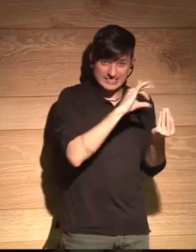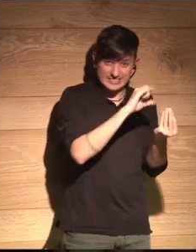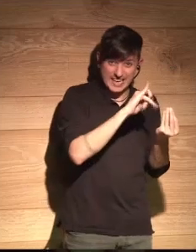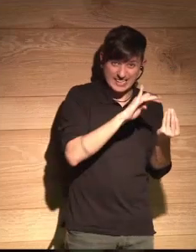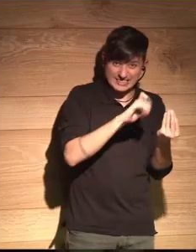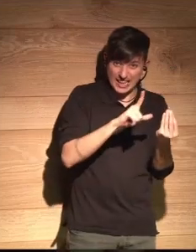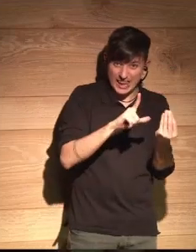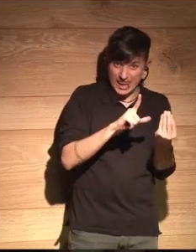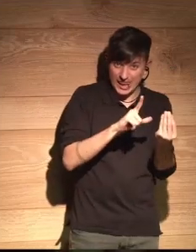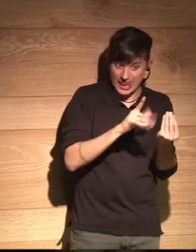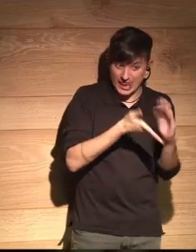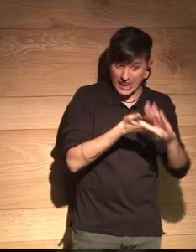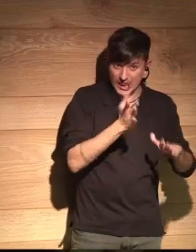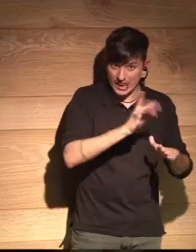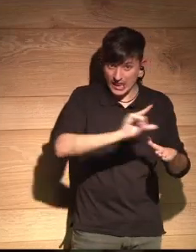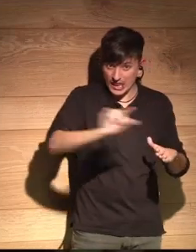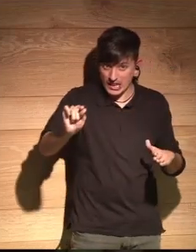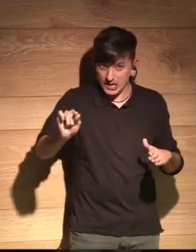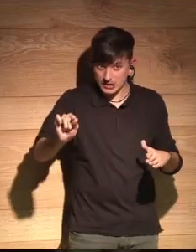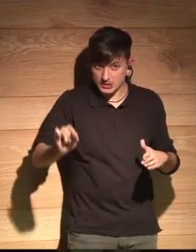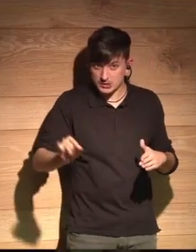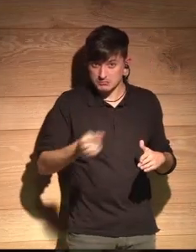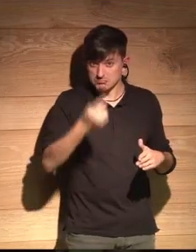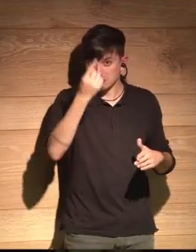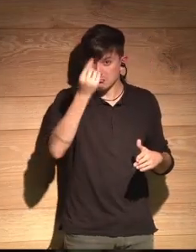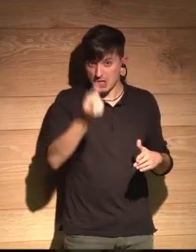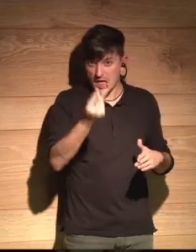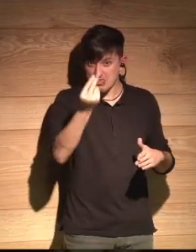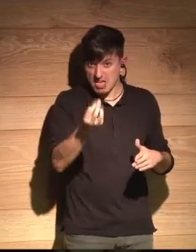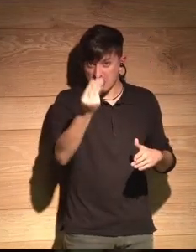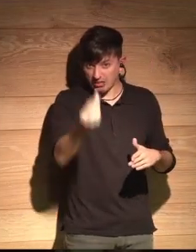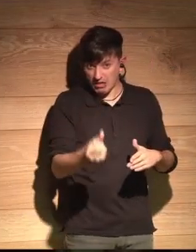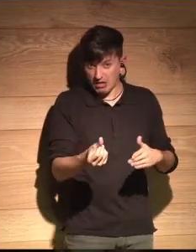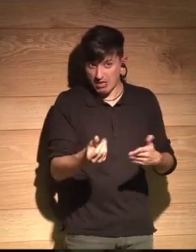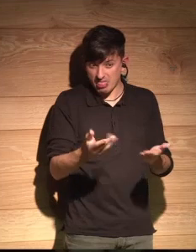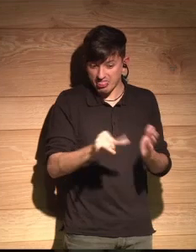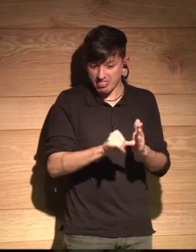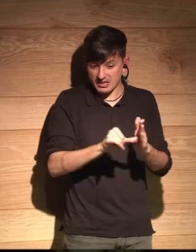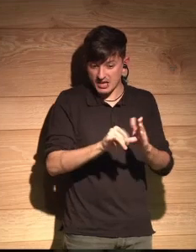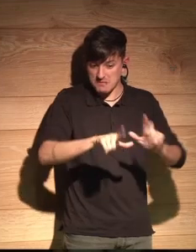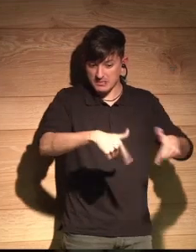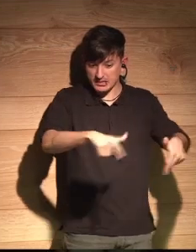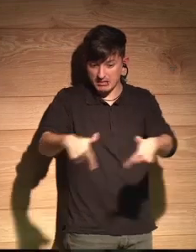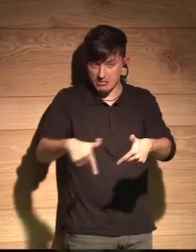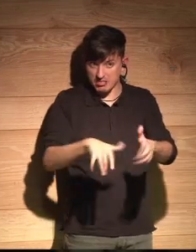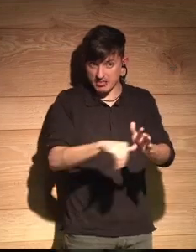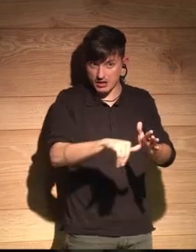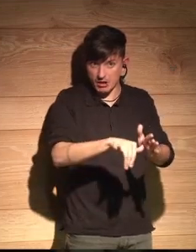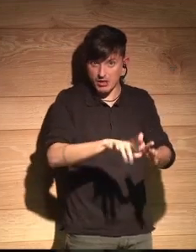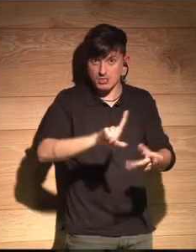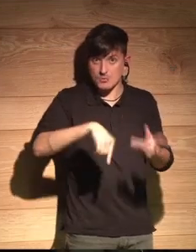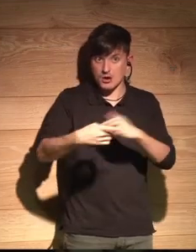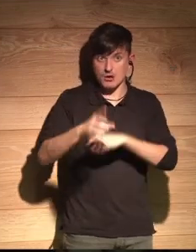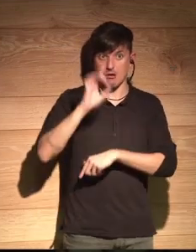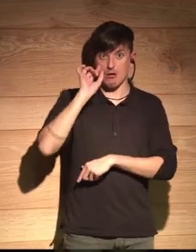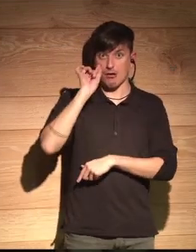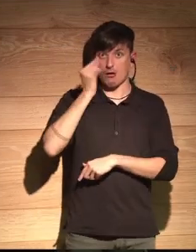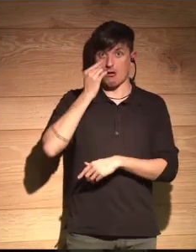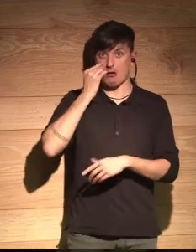couple of days, you see some of the main landfills next to Seattle. But then a big surprise, how far stuff started to